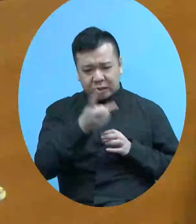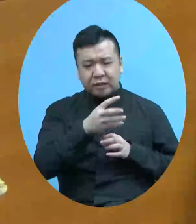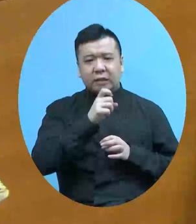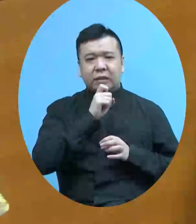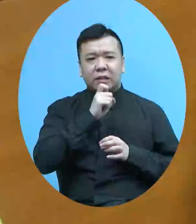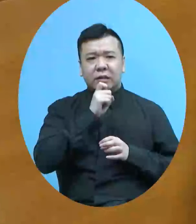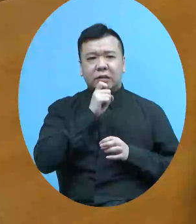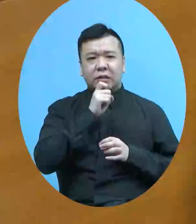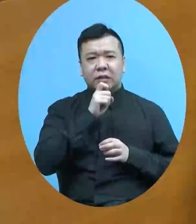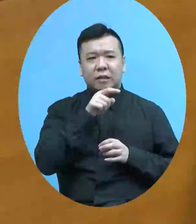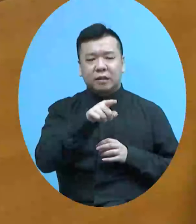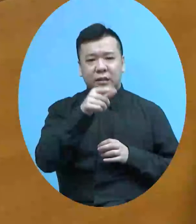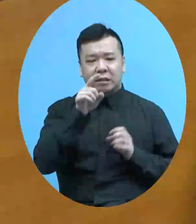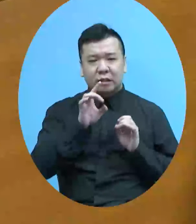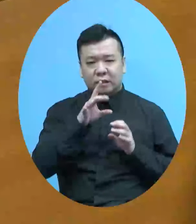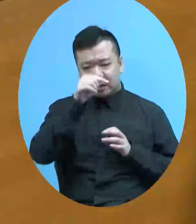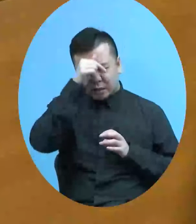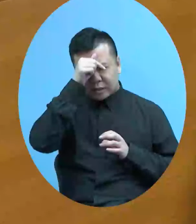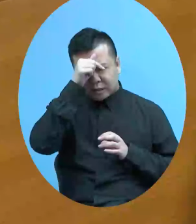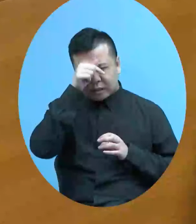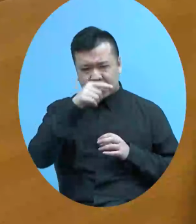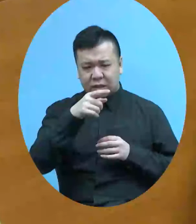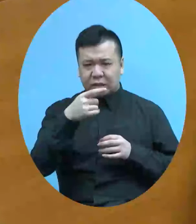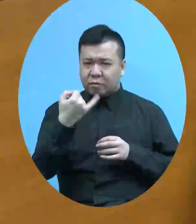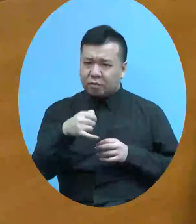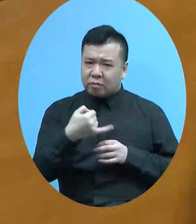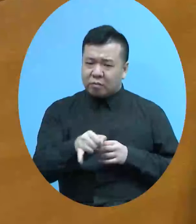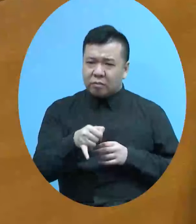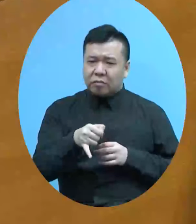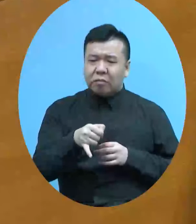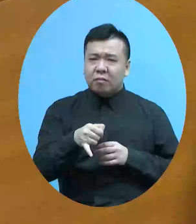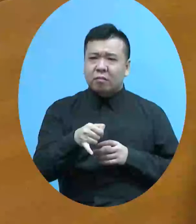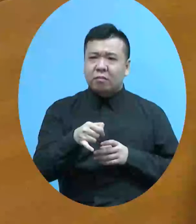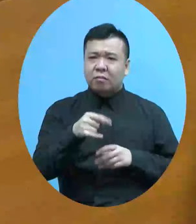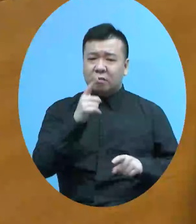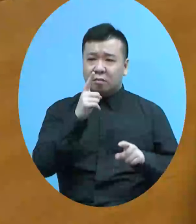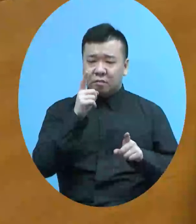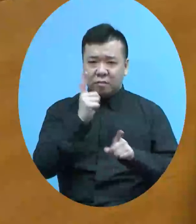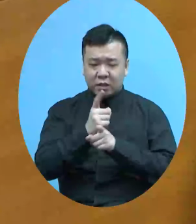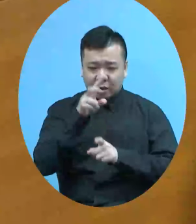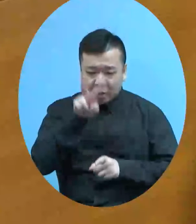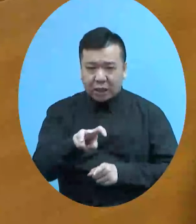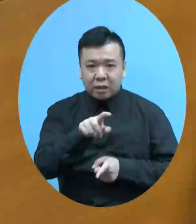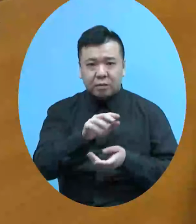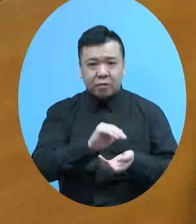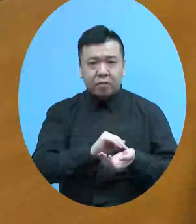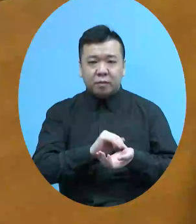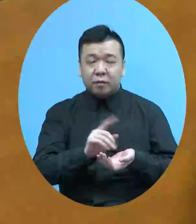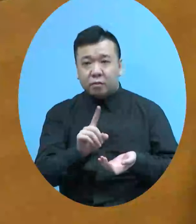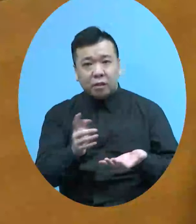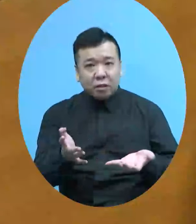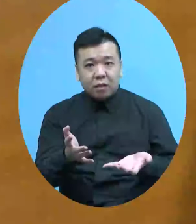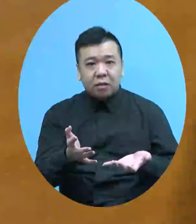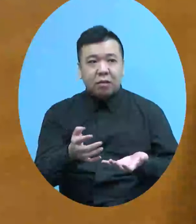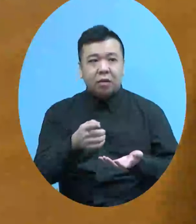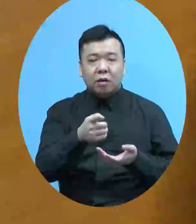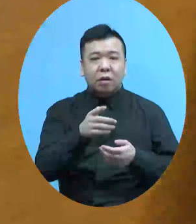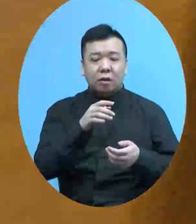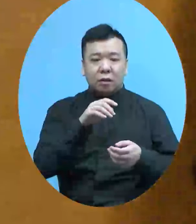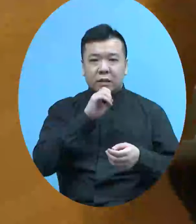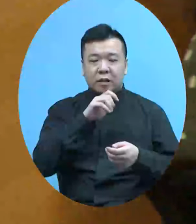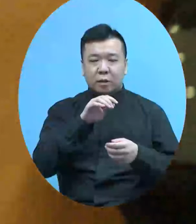to detect her illness at an earlier stage and how could we like fix this loophole and thirdly about